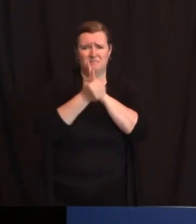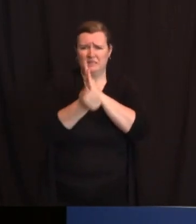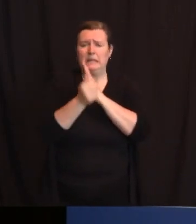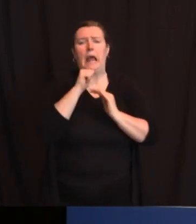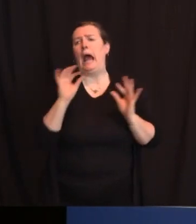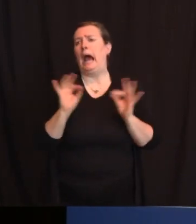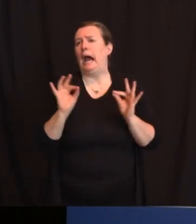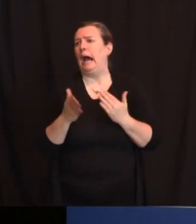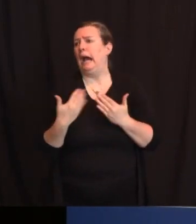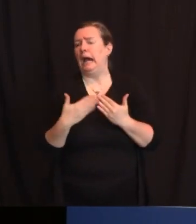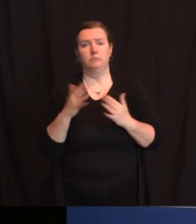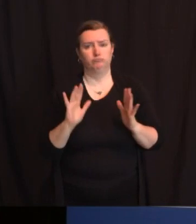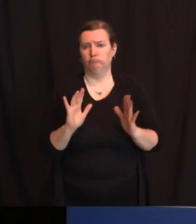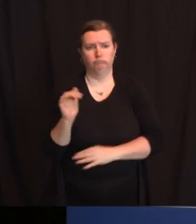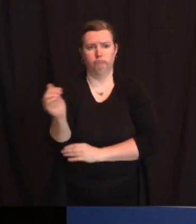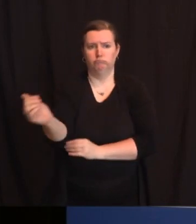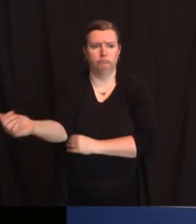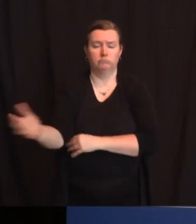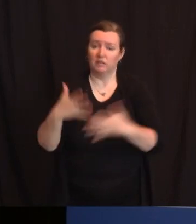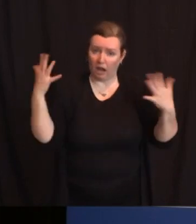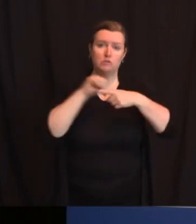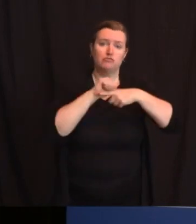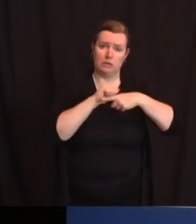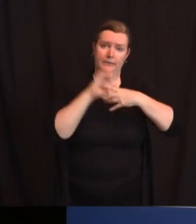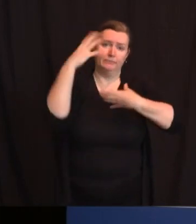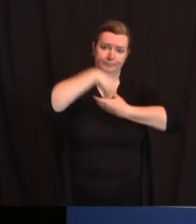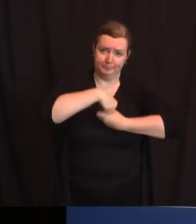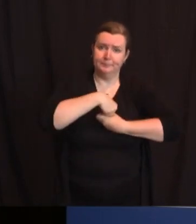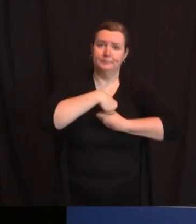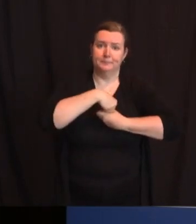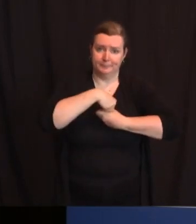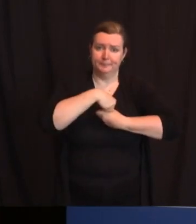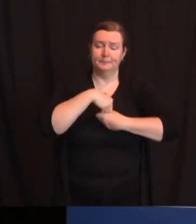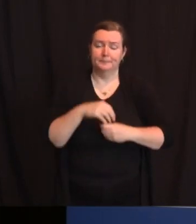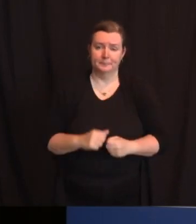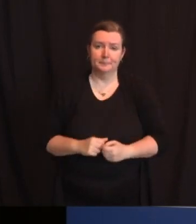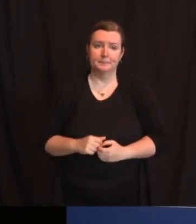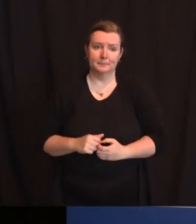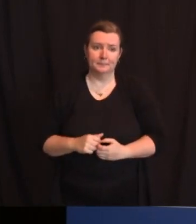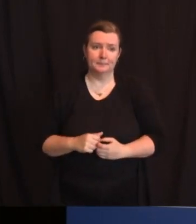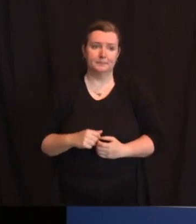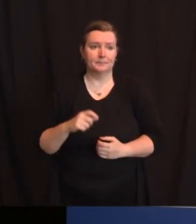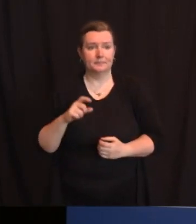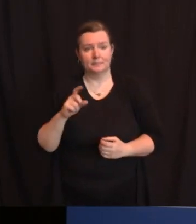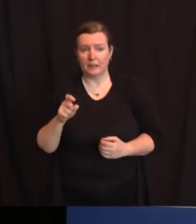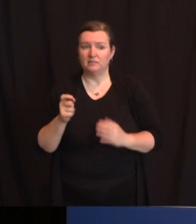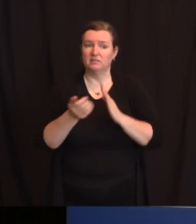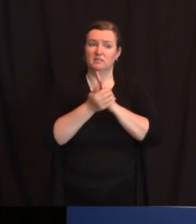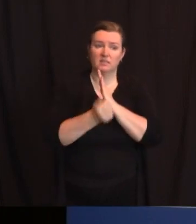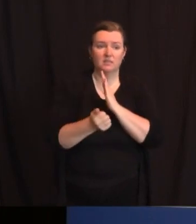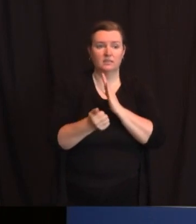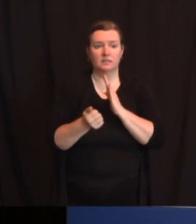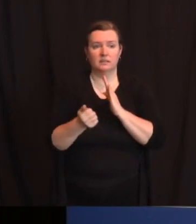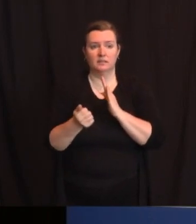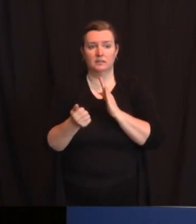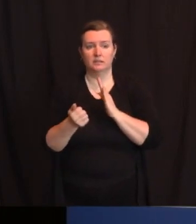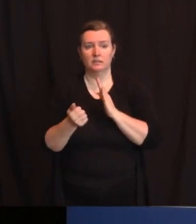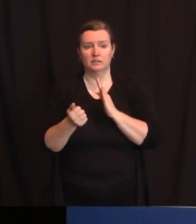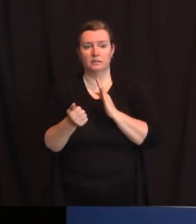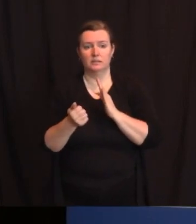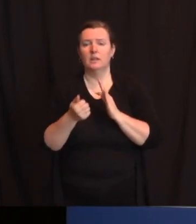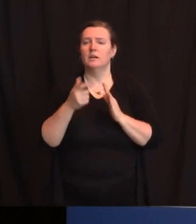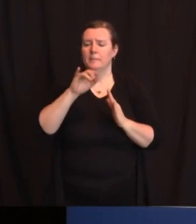of training, and it involves also having talents in interpersonal cultural sensitivity, as well